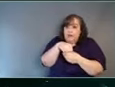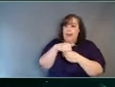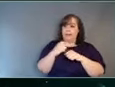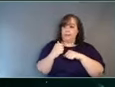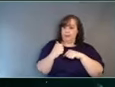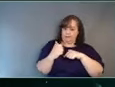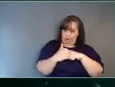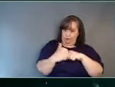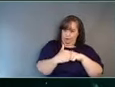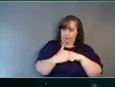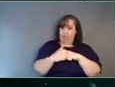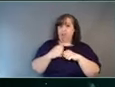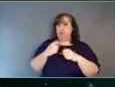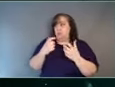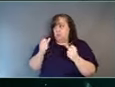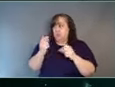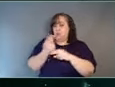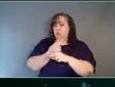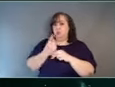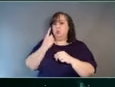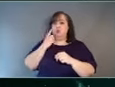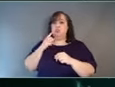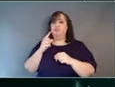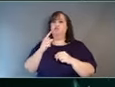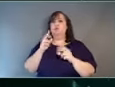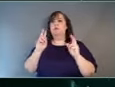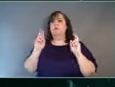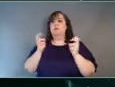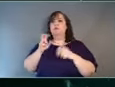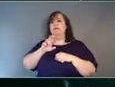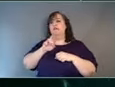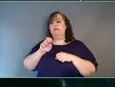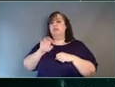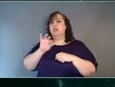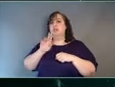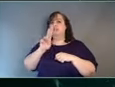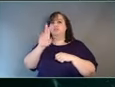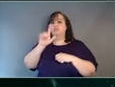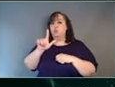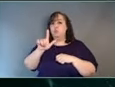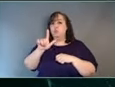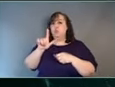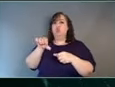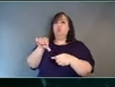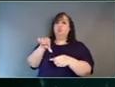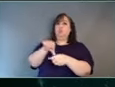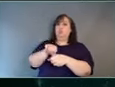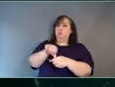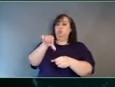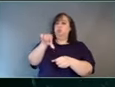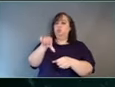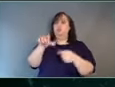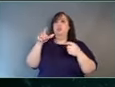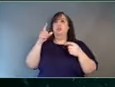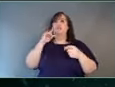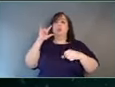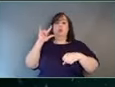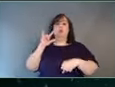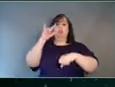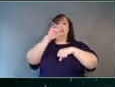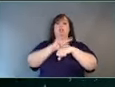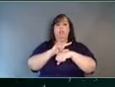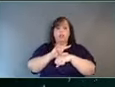You want to take that one, Tarek? Sure. So people talk a lot about what we call ISRU or in